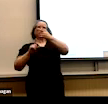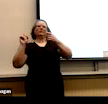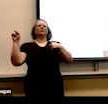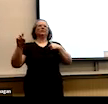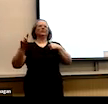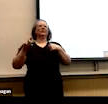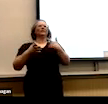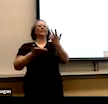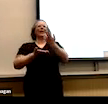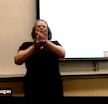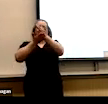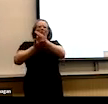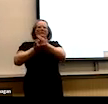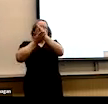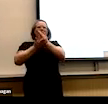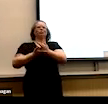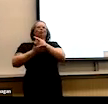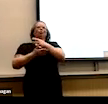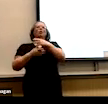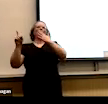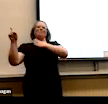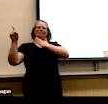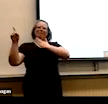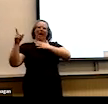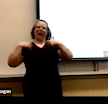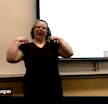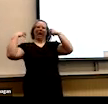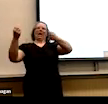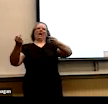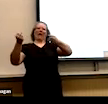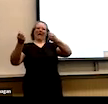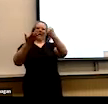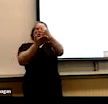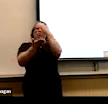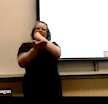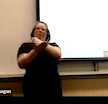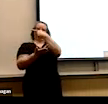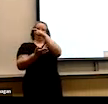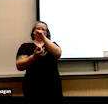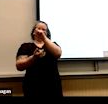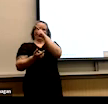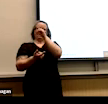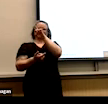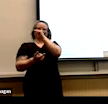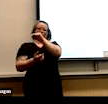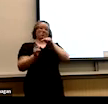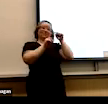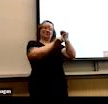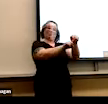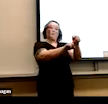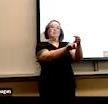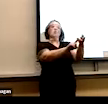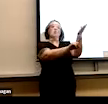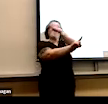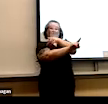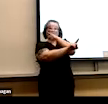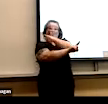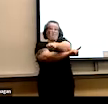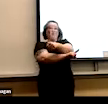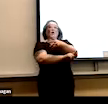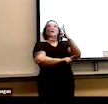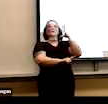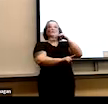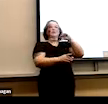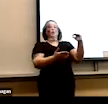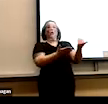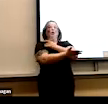medications I take and why, here are the surgeries that I had and what they were for, here's what happened when I took this medication, it was a bad idea, please don't ever prescribe it again,